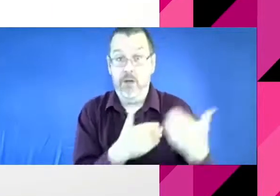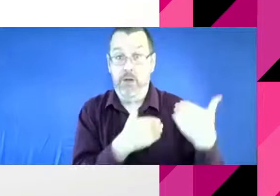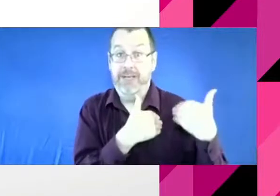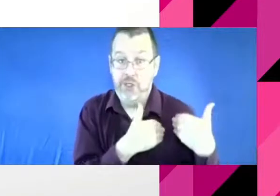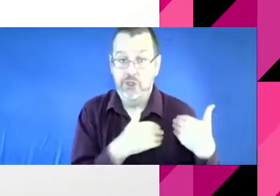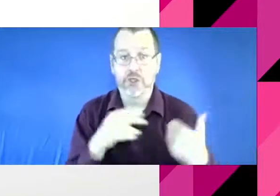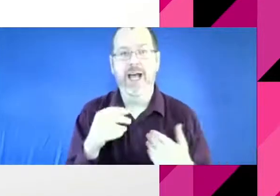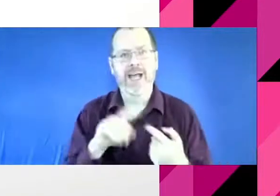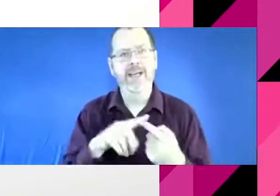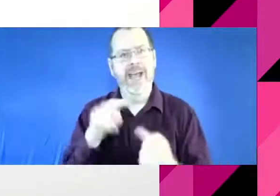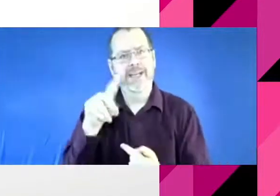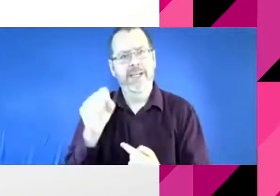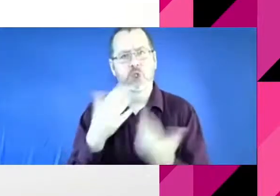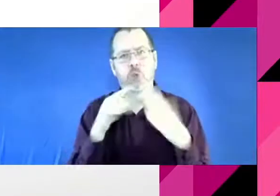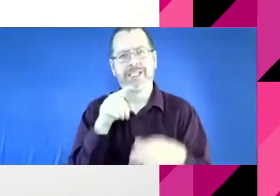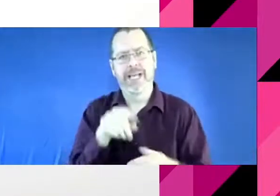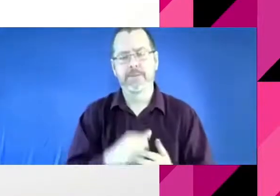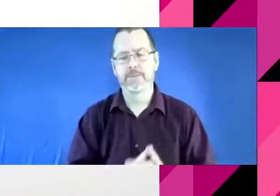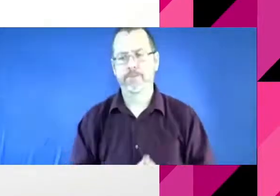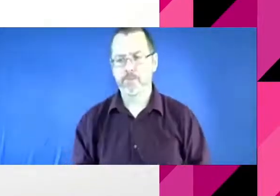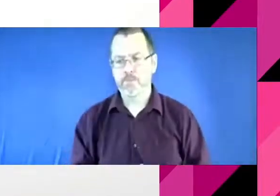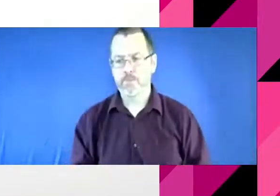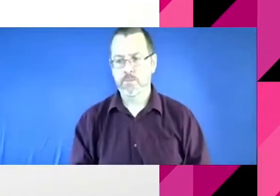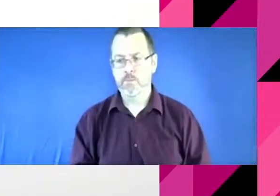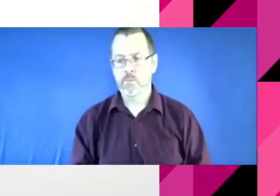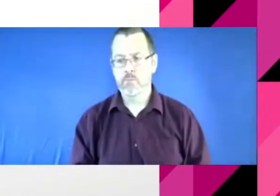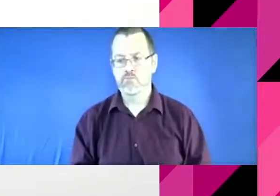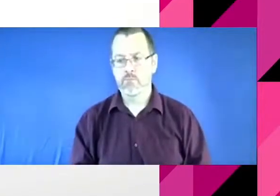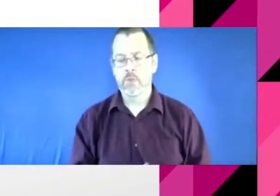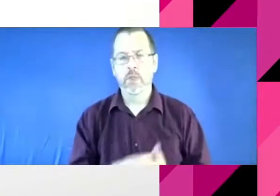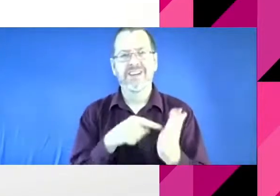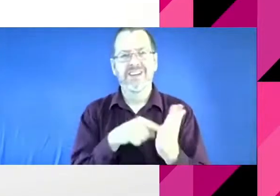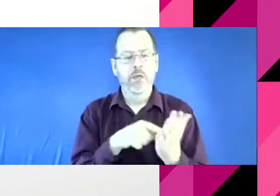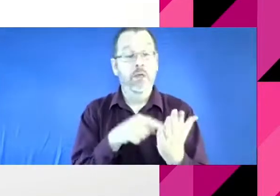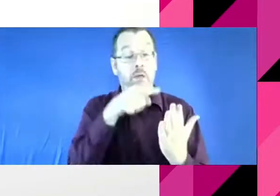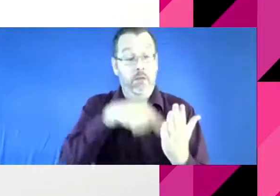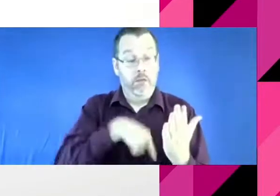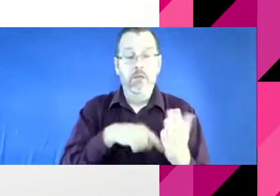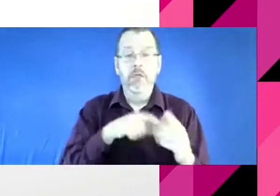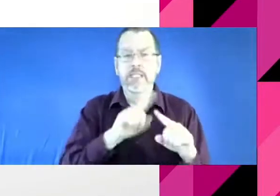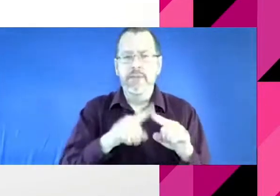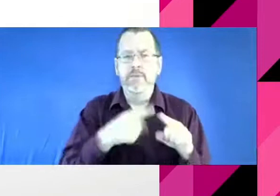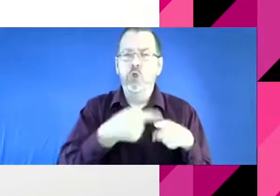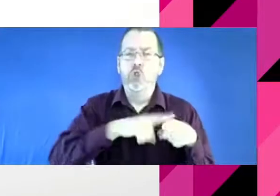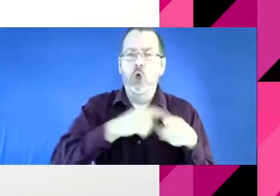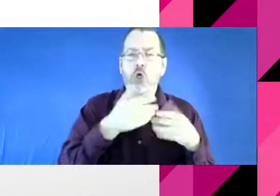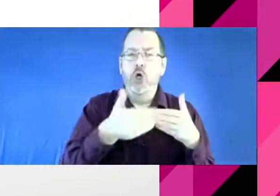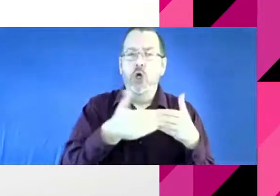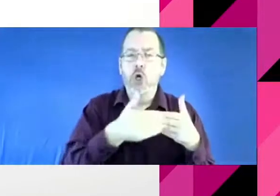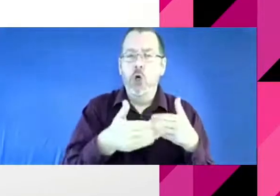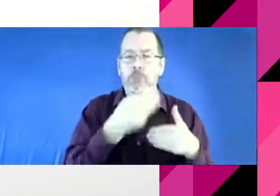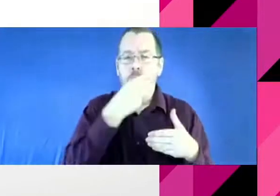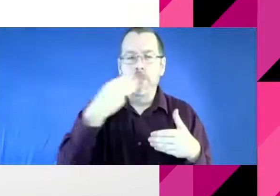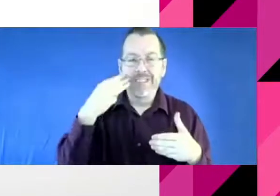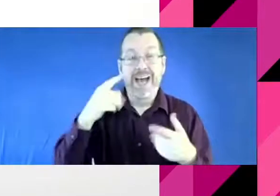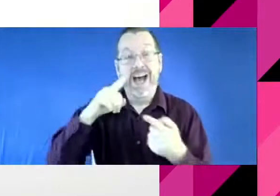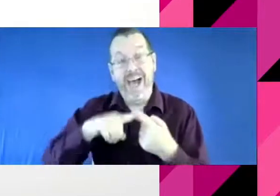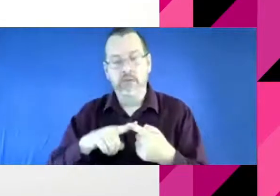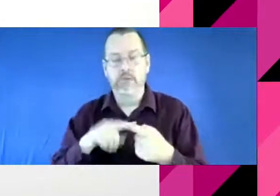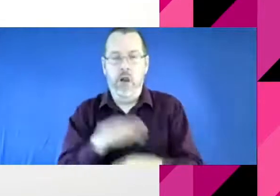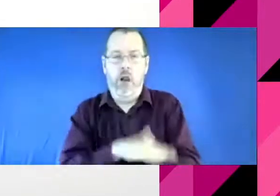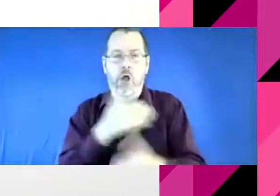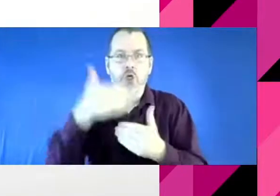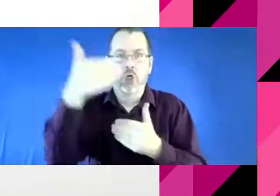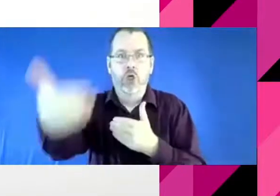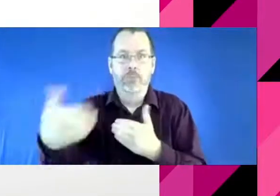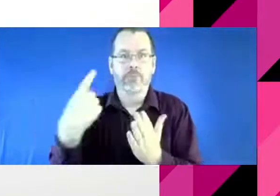this. The NDS contains a mixture of short-term commitments as well as areas requiring ongoing policy development. As